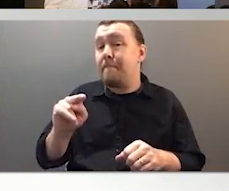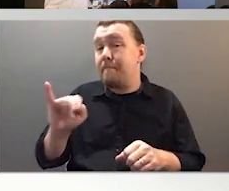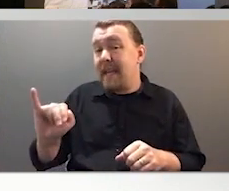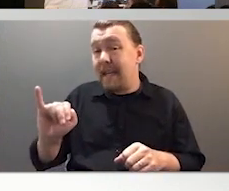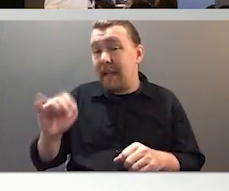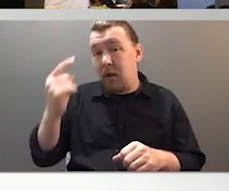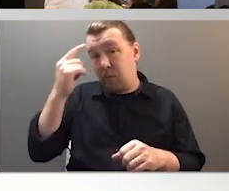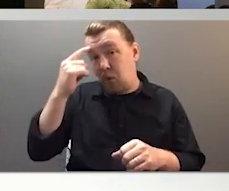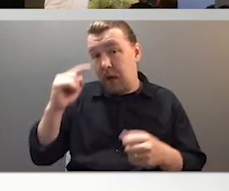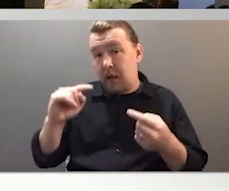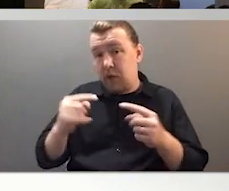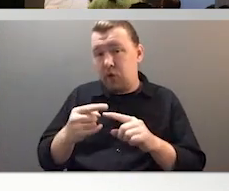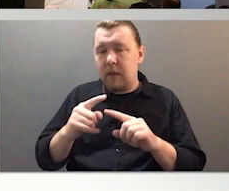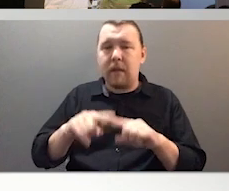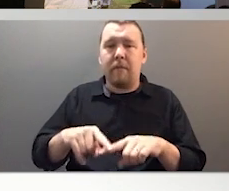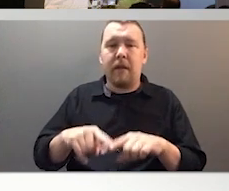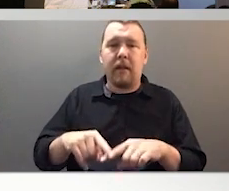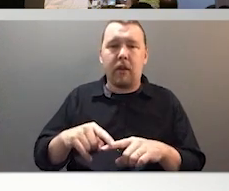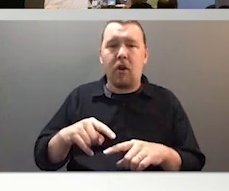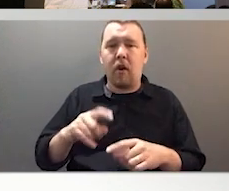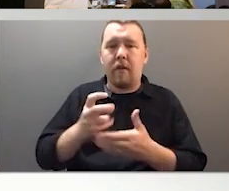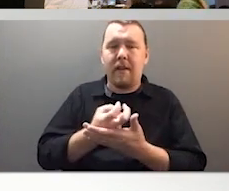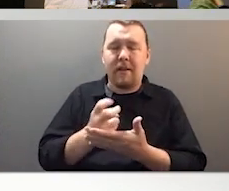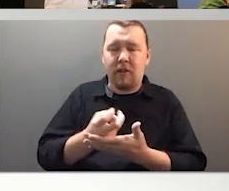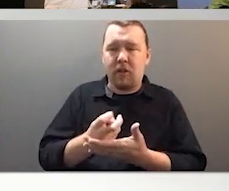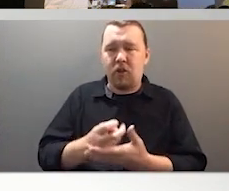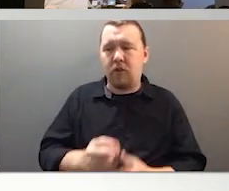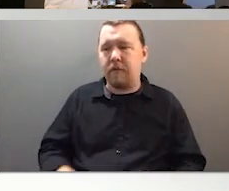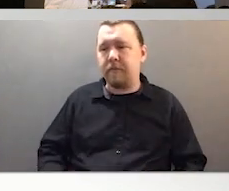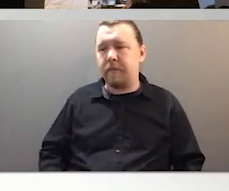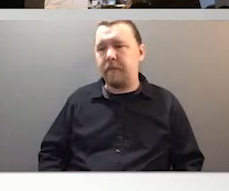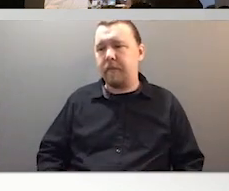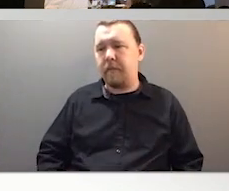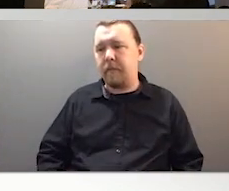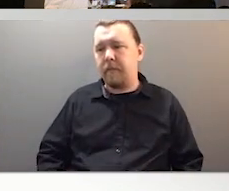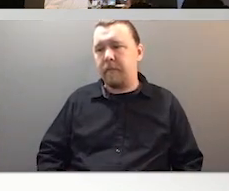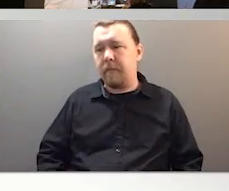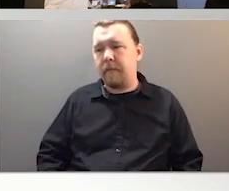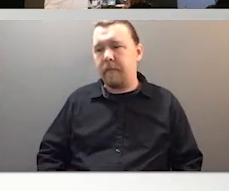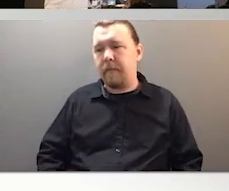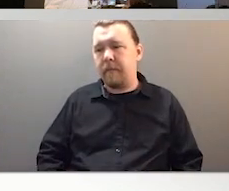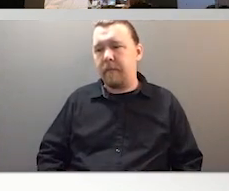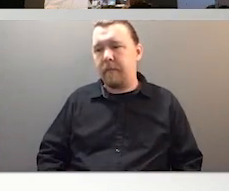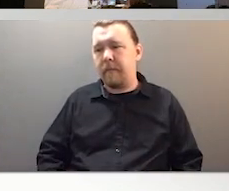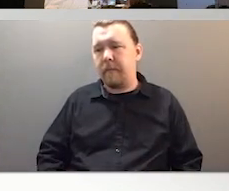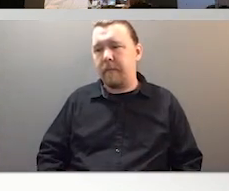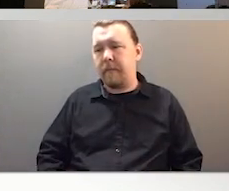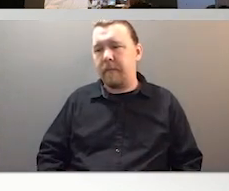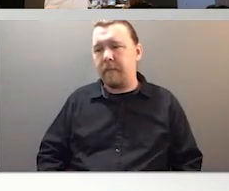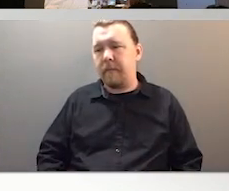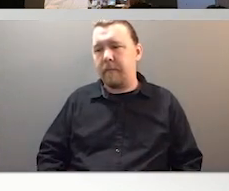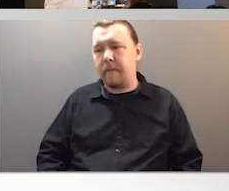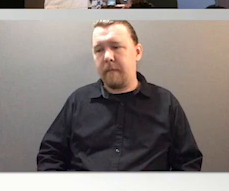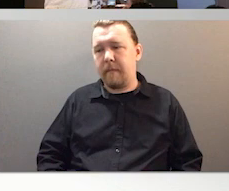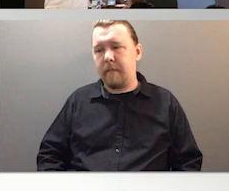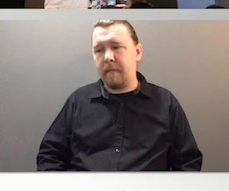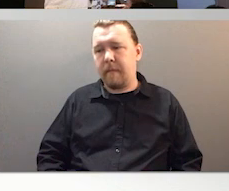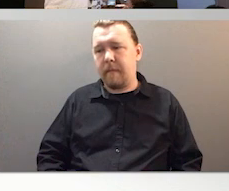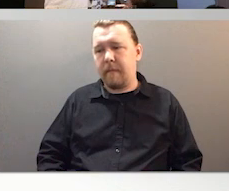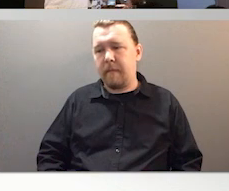seizure. But when they have them, I mean, because they always, it's like there's always some aggression after the seizure, so, you